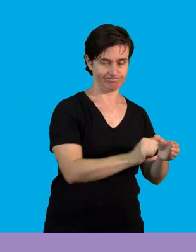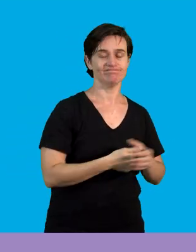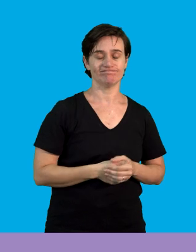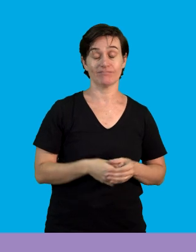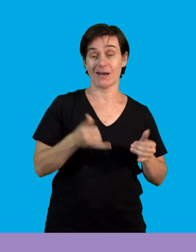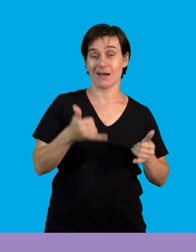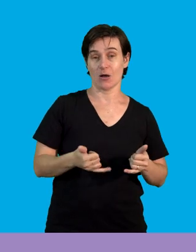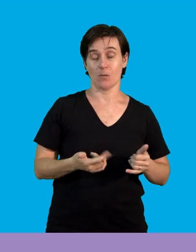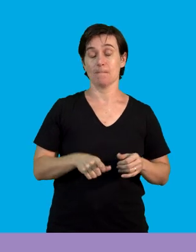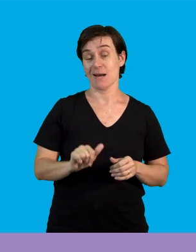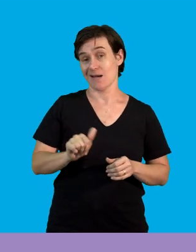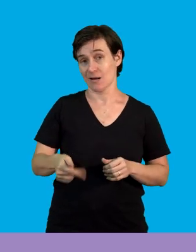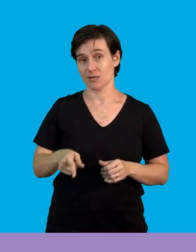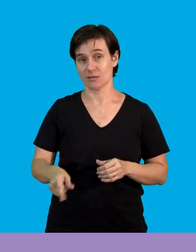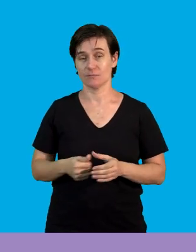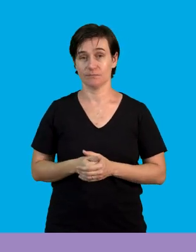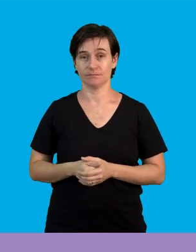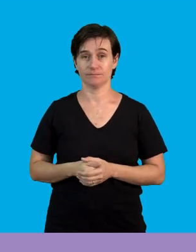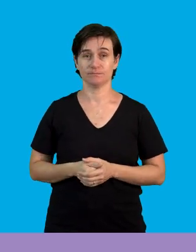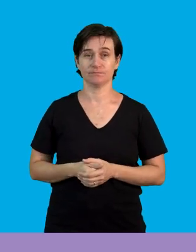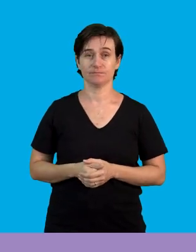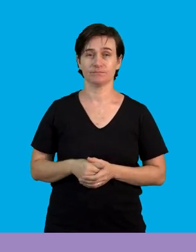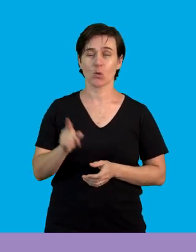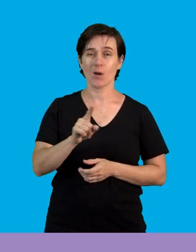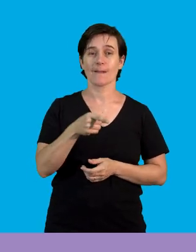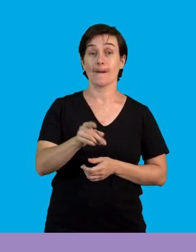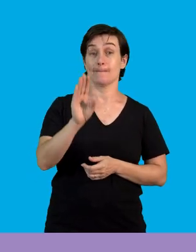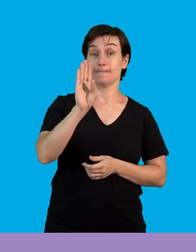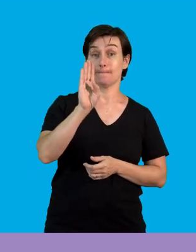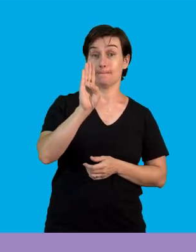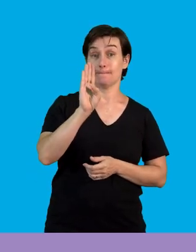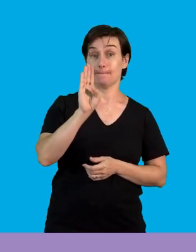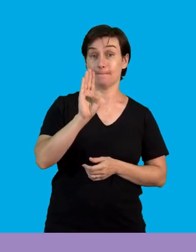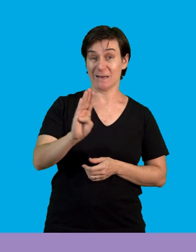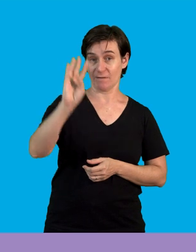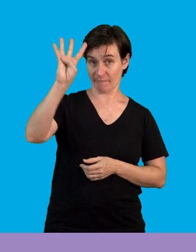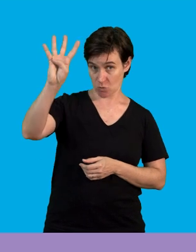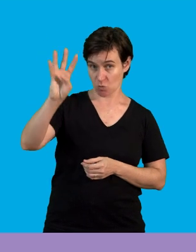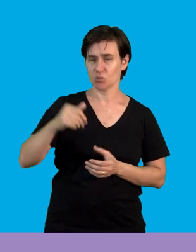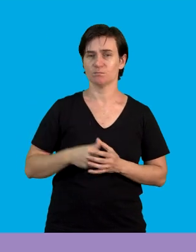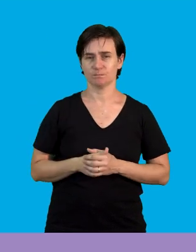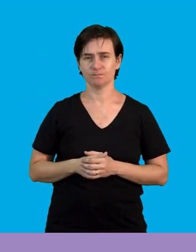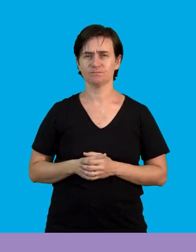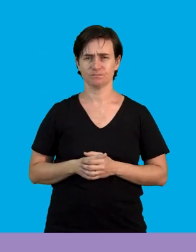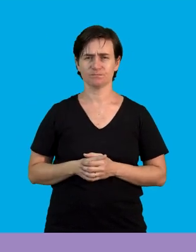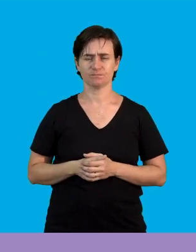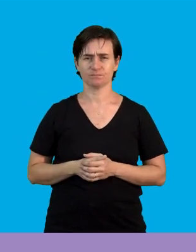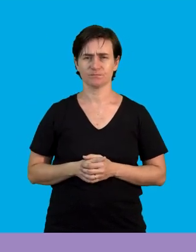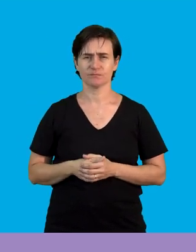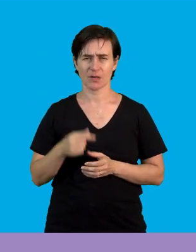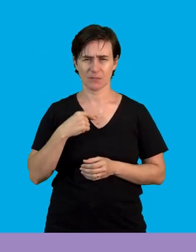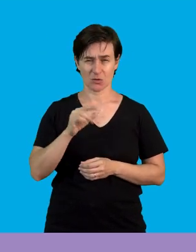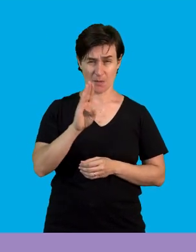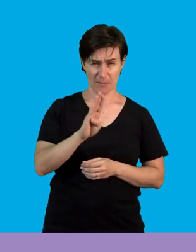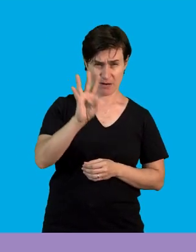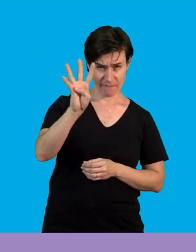done with the ABs, and then I look at the next term, which is B to the exponent 4, and then I